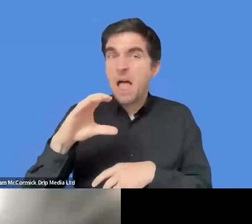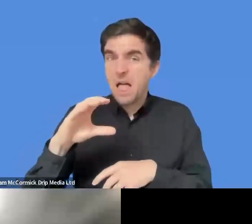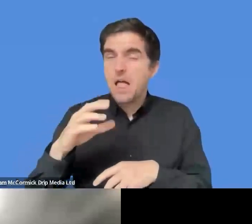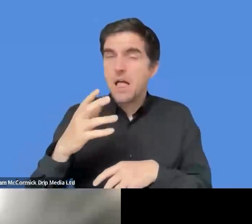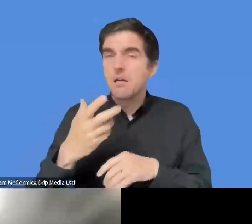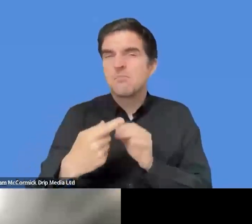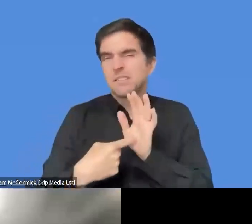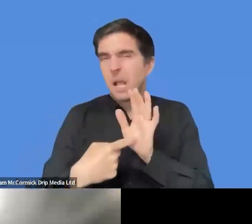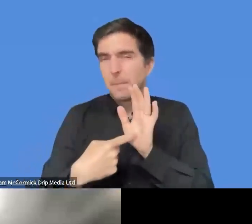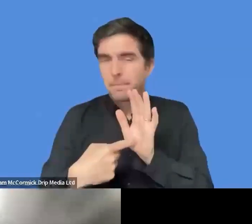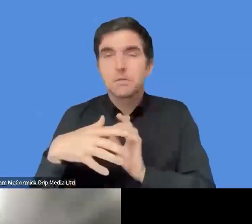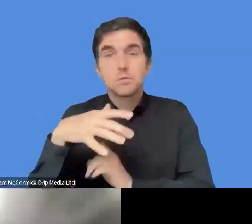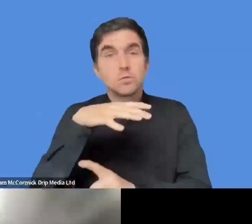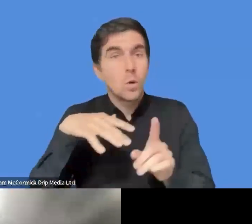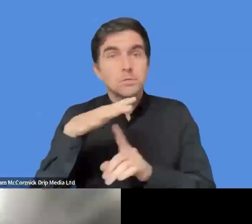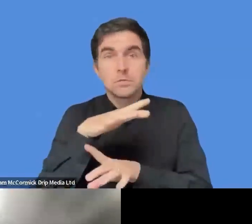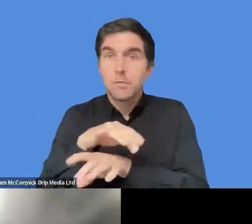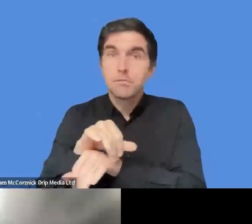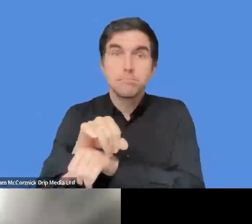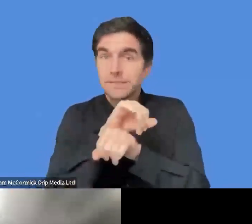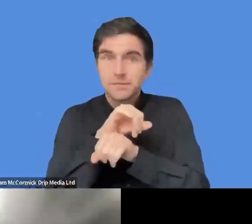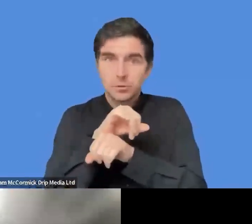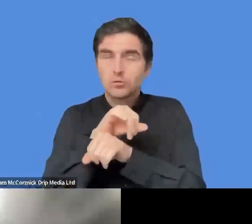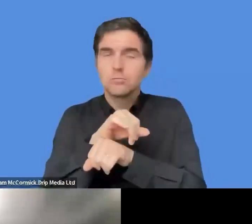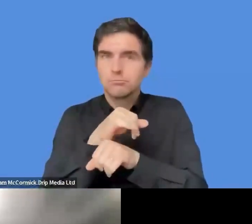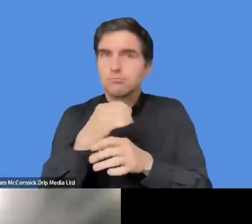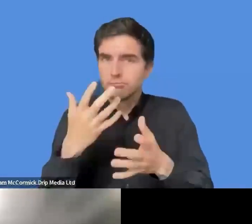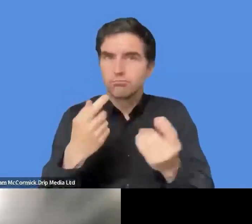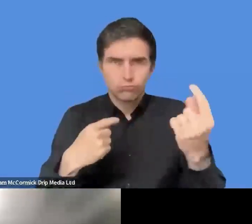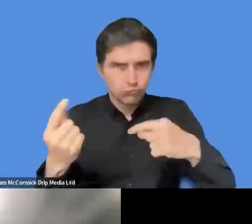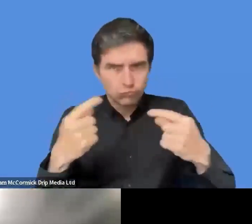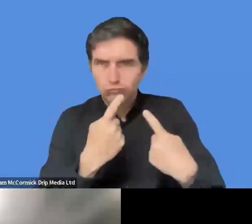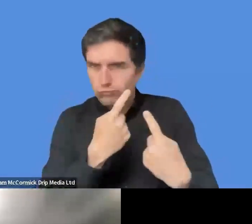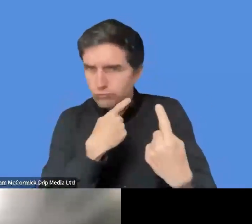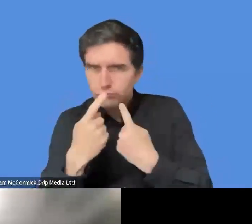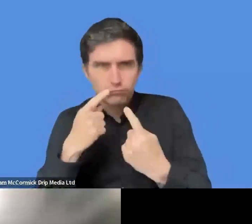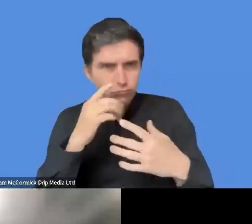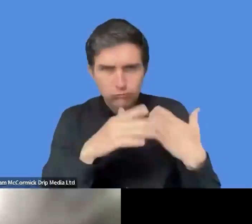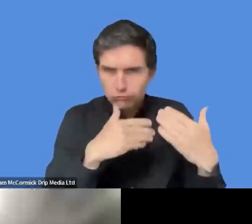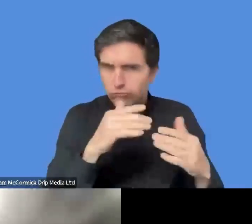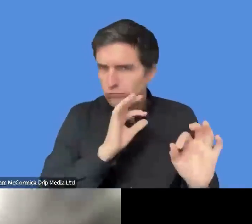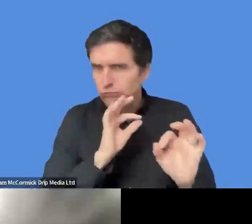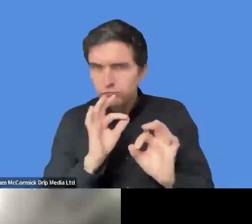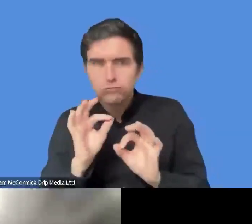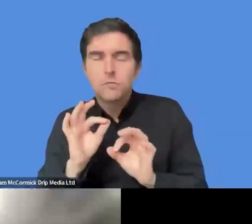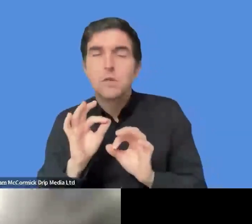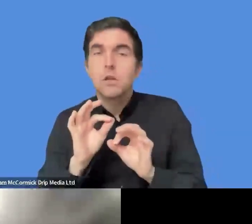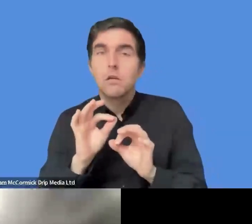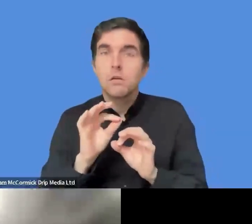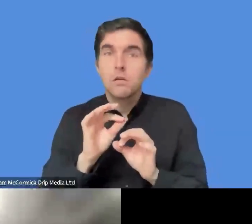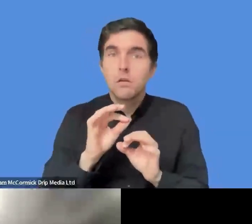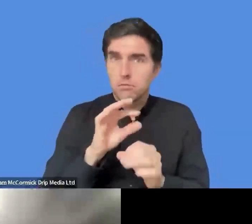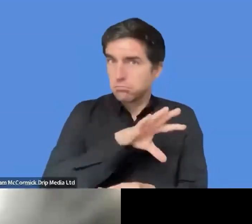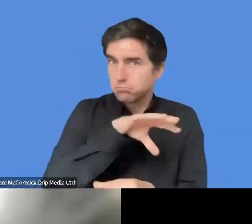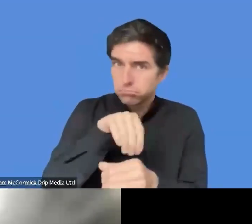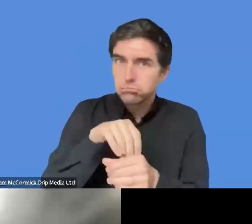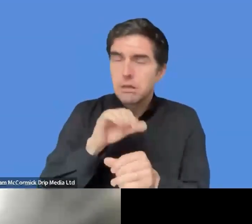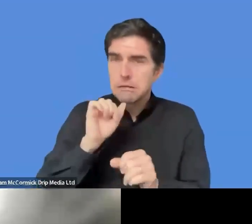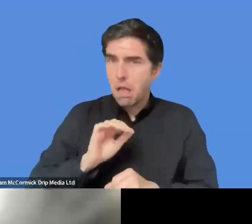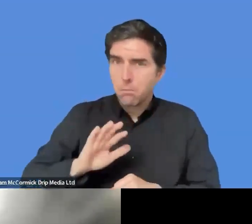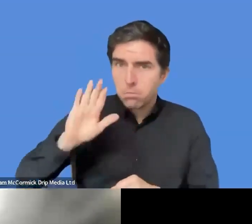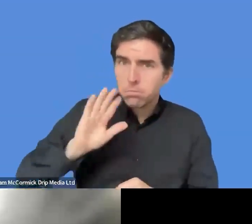they also come in and join and also just participate and offer a voice. So those usually are coming